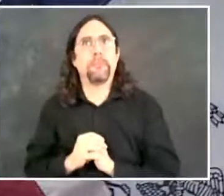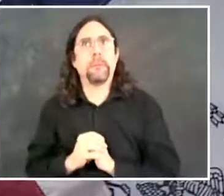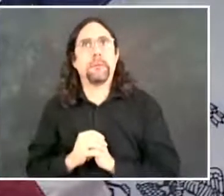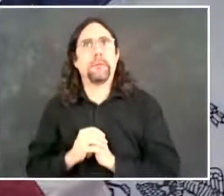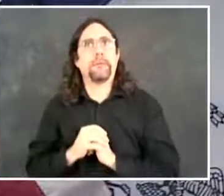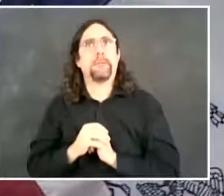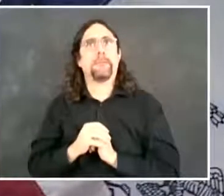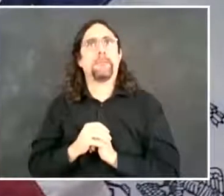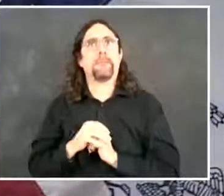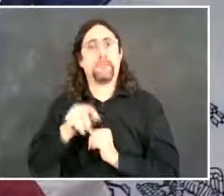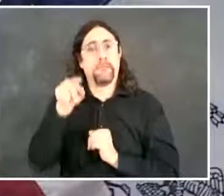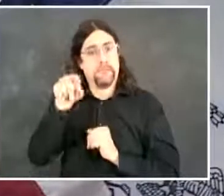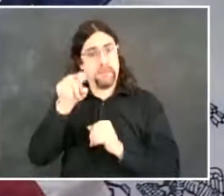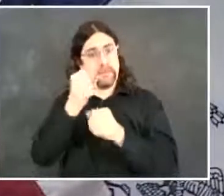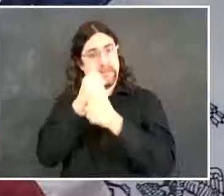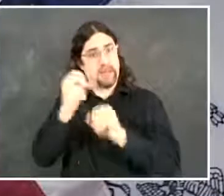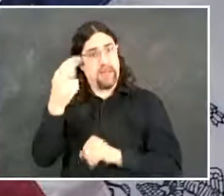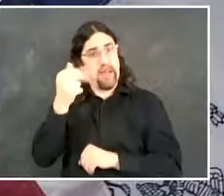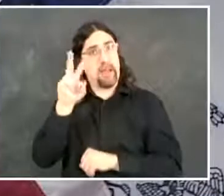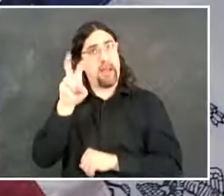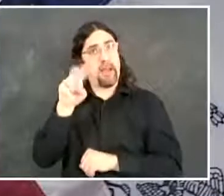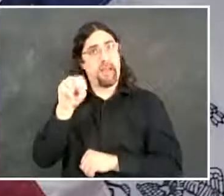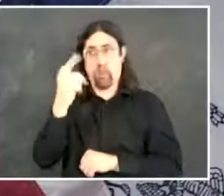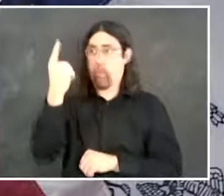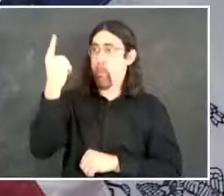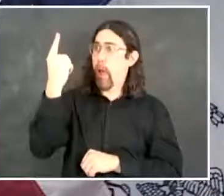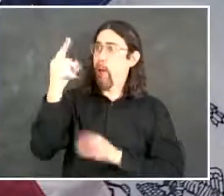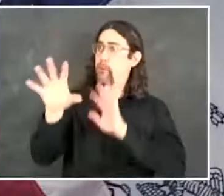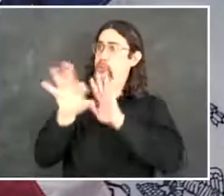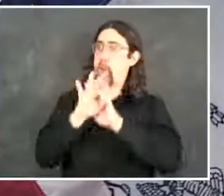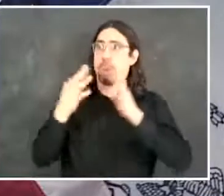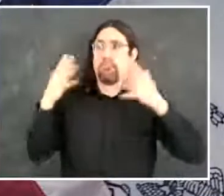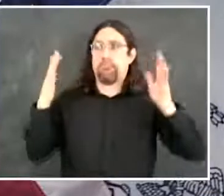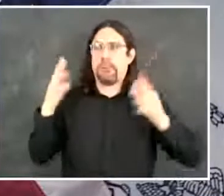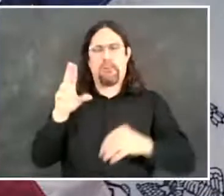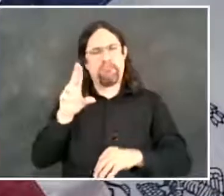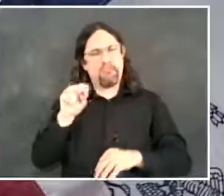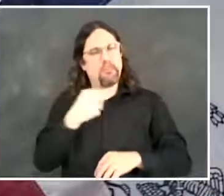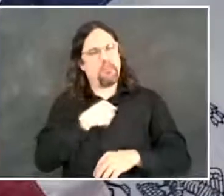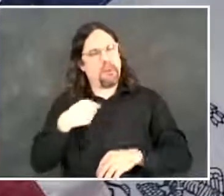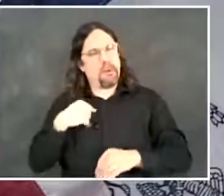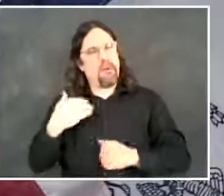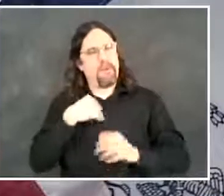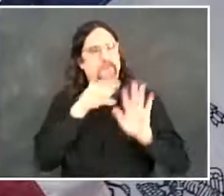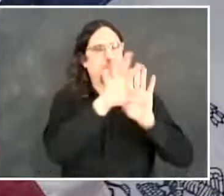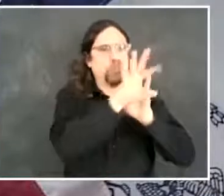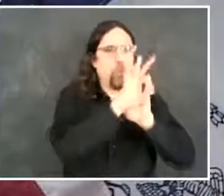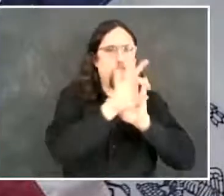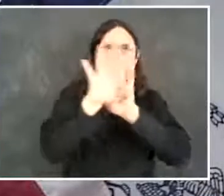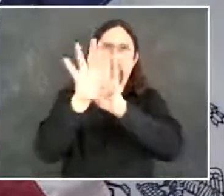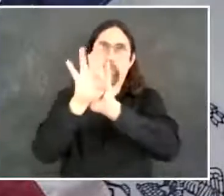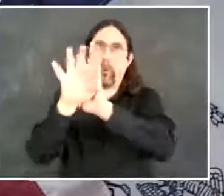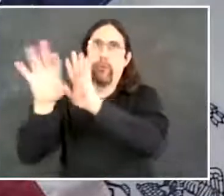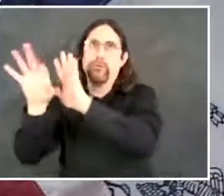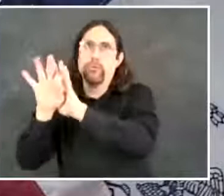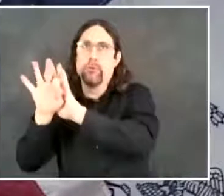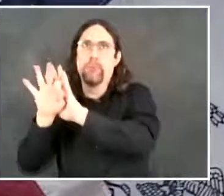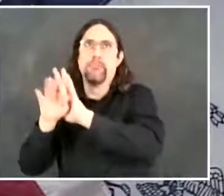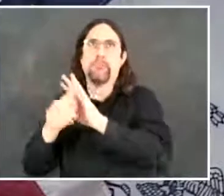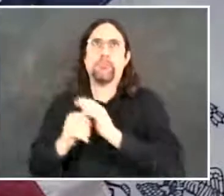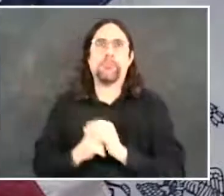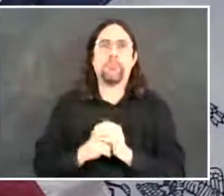we have ample options that we can accommodate people. And we will keep adding to them, Courtney. It's not a fixed situation. The whole